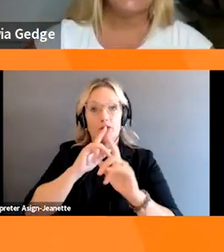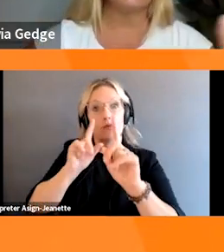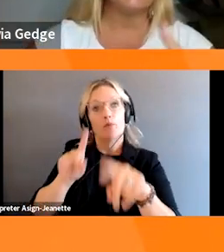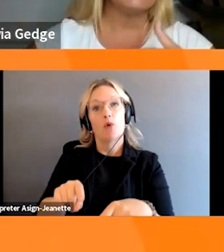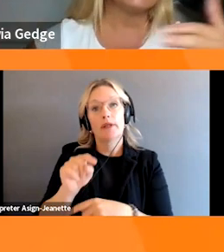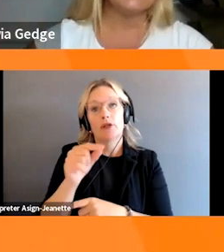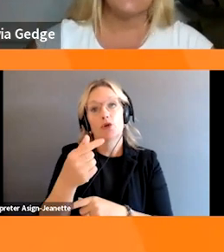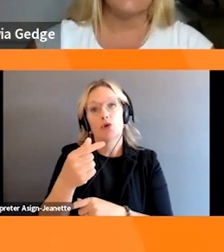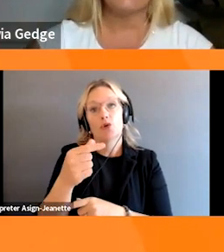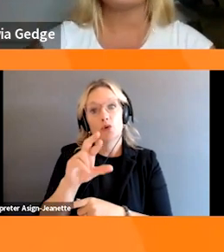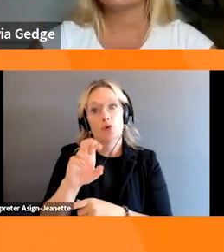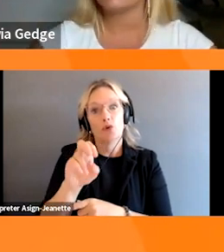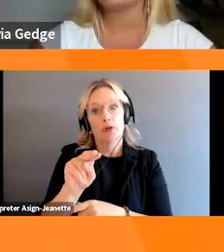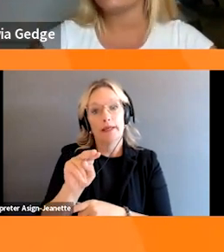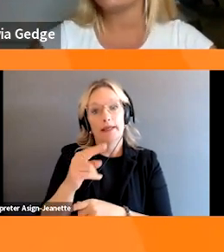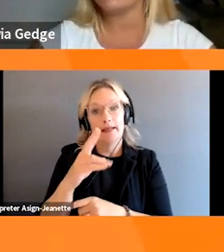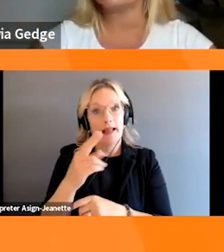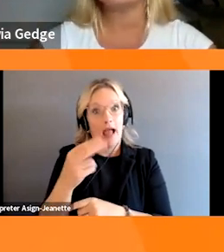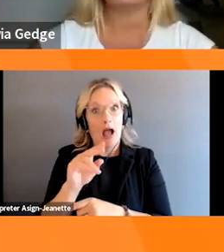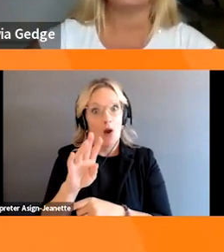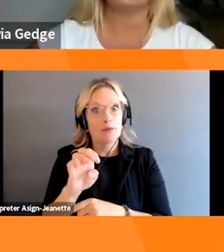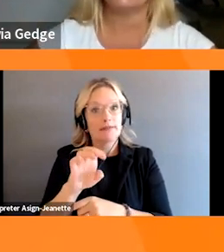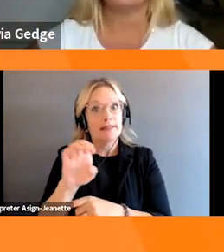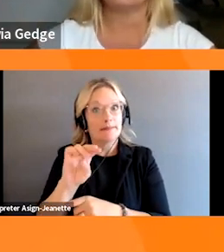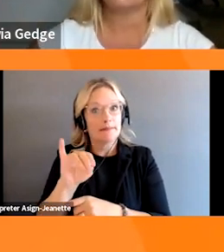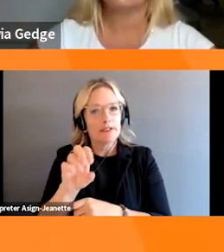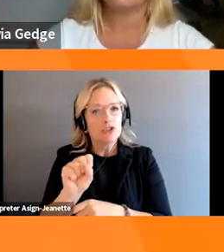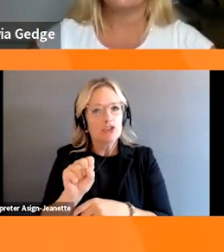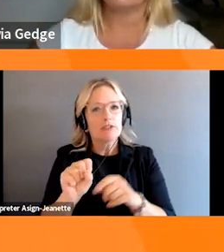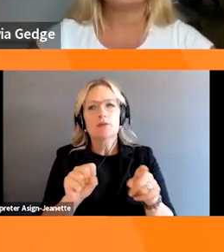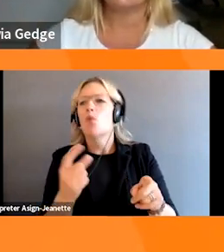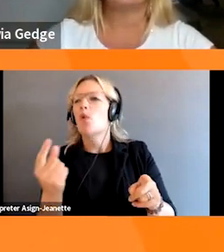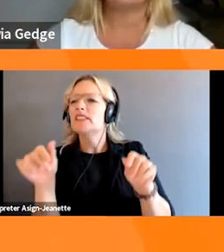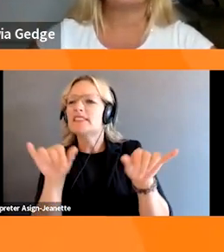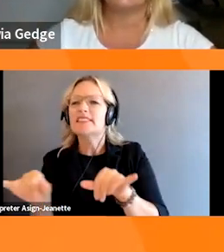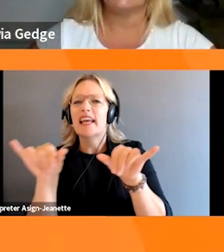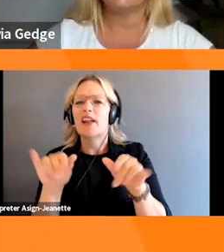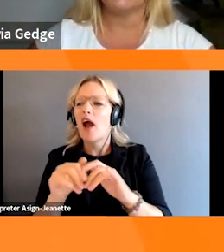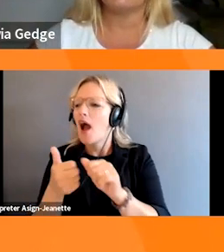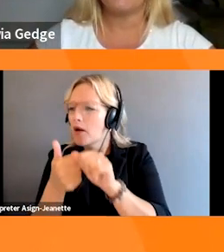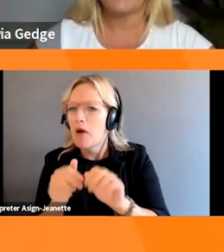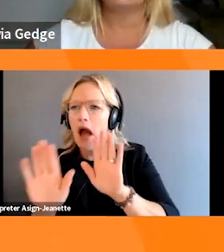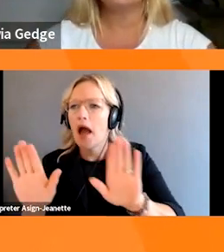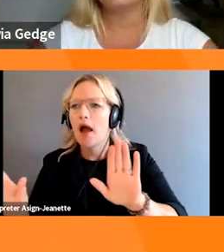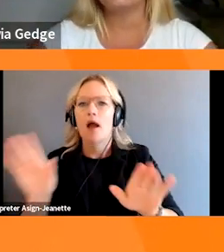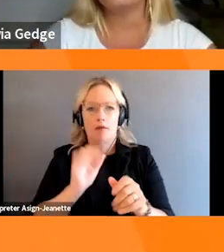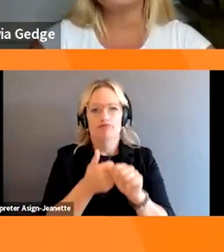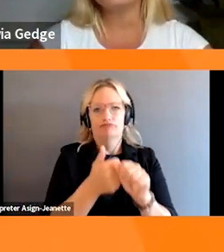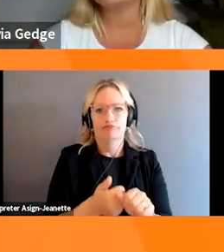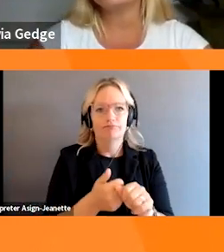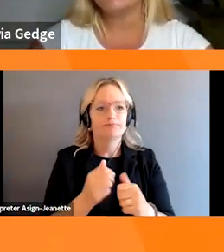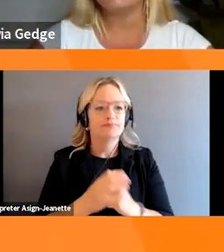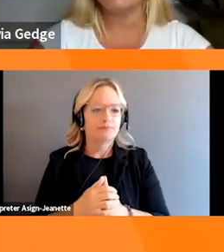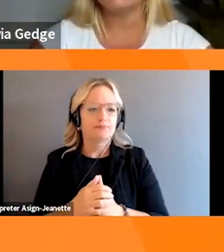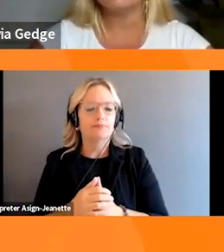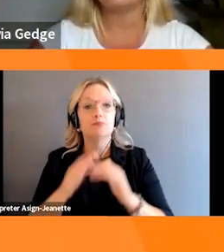emissions, here is the standard, here is how you comply sort of with that standard. Stakeholder engagement. And so when we refer